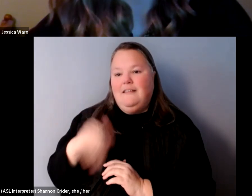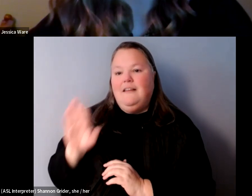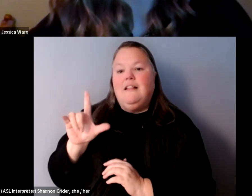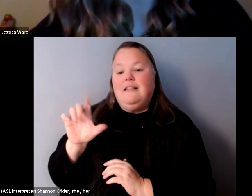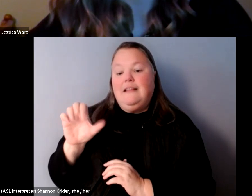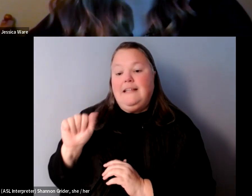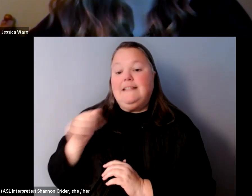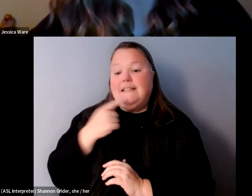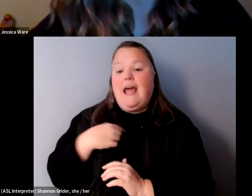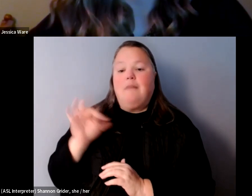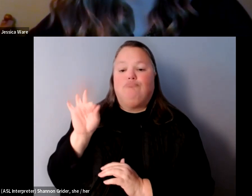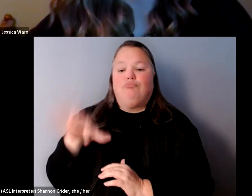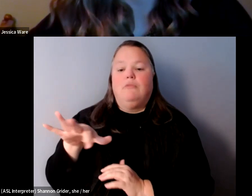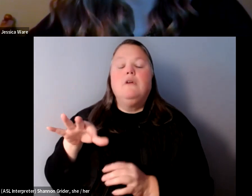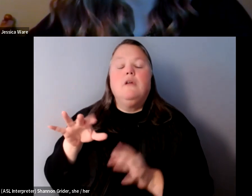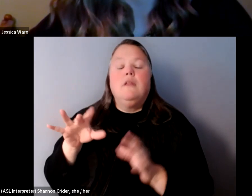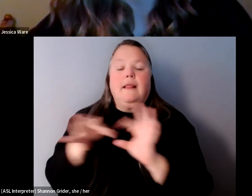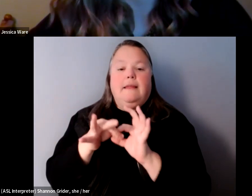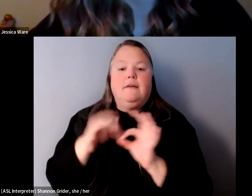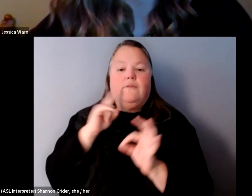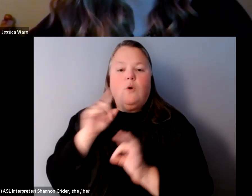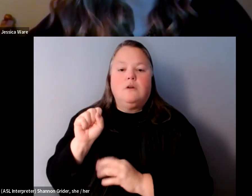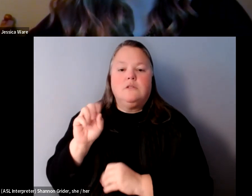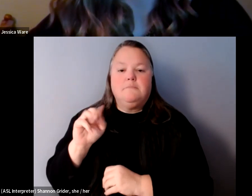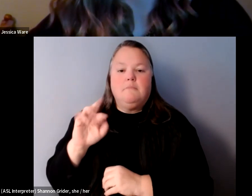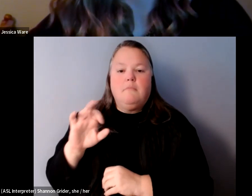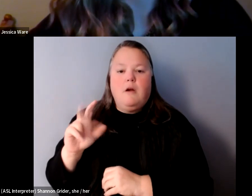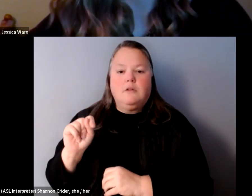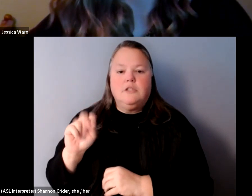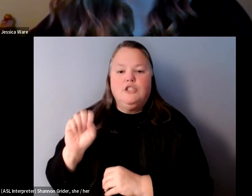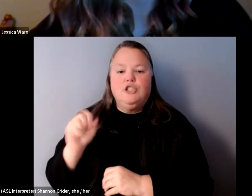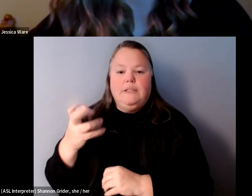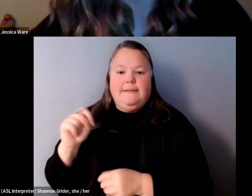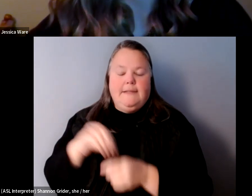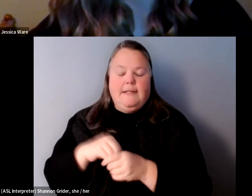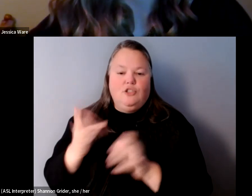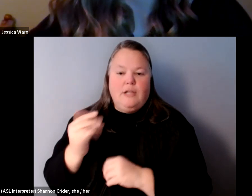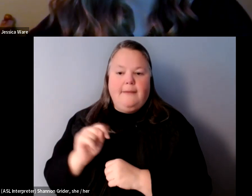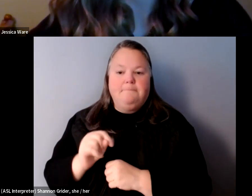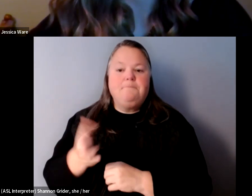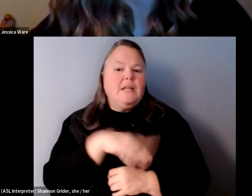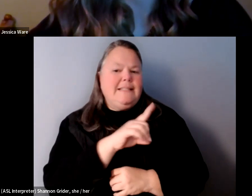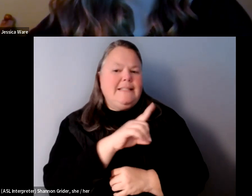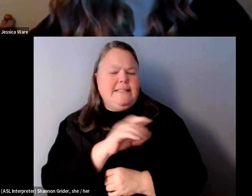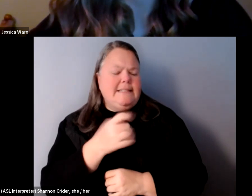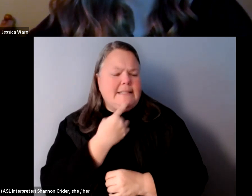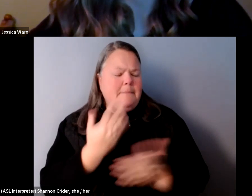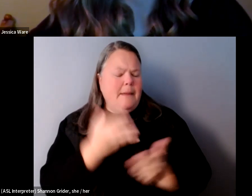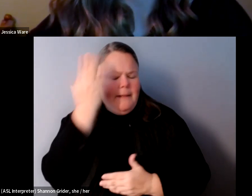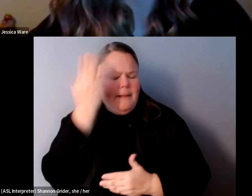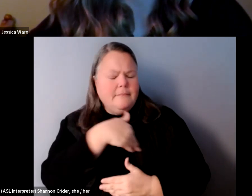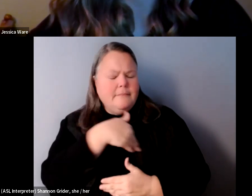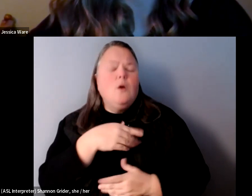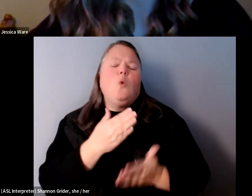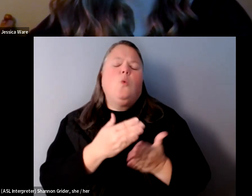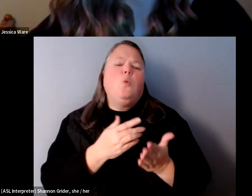research Smartsheet. And Dee Dee said that she may have missed it. Can you tell us some data you